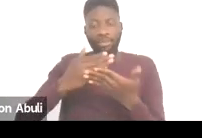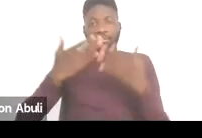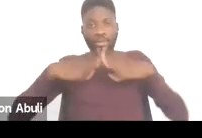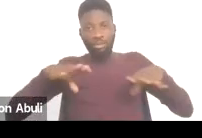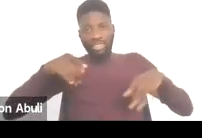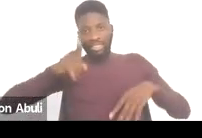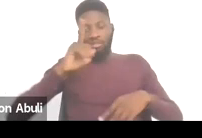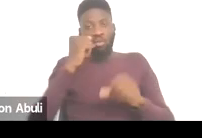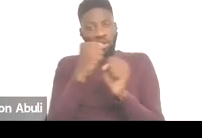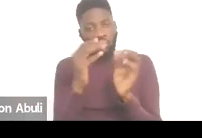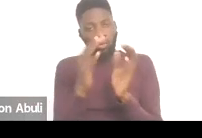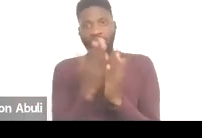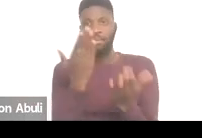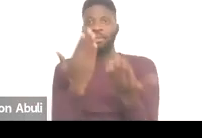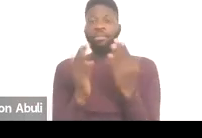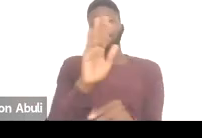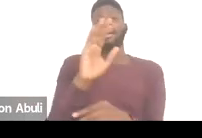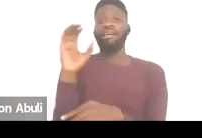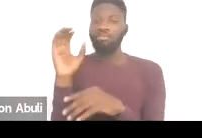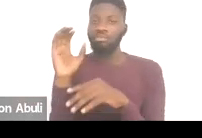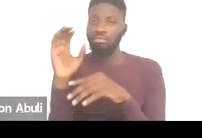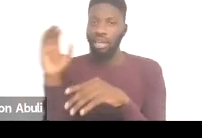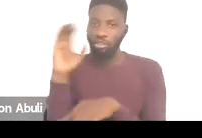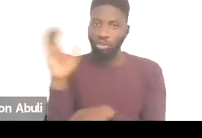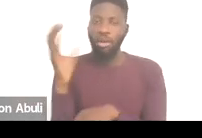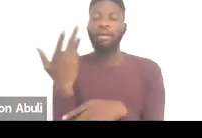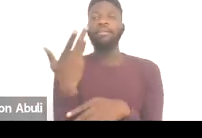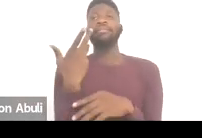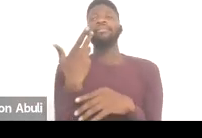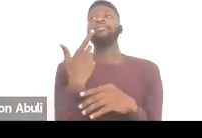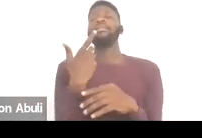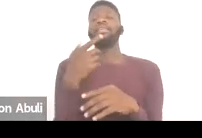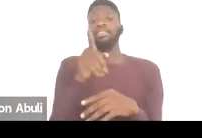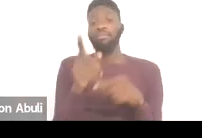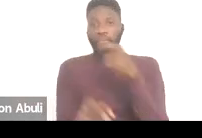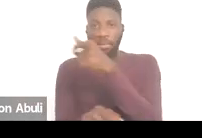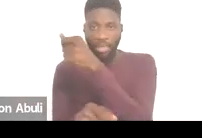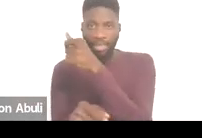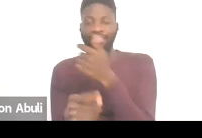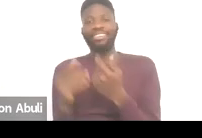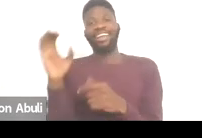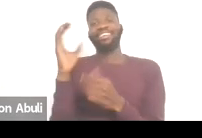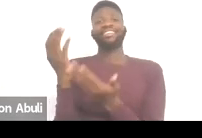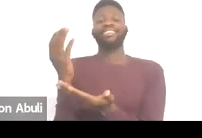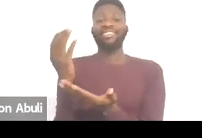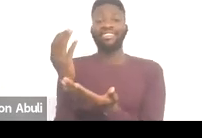your customers. Your clients that you need to pay are your customers. If the clients that you need to pay you are